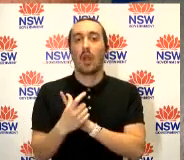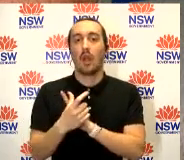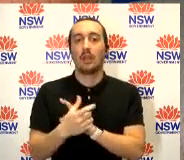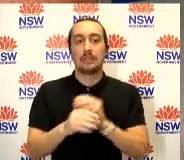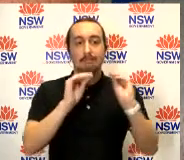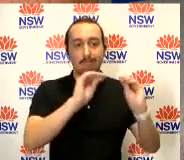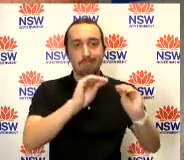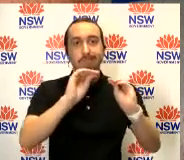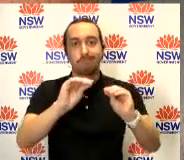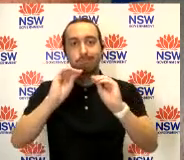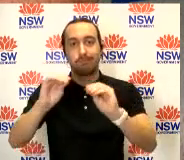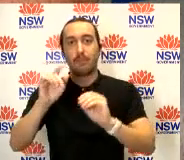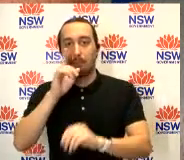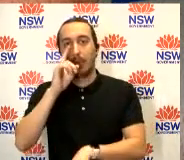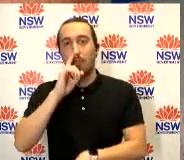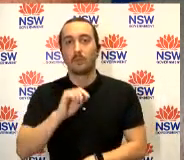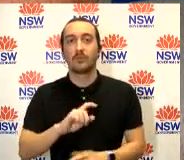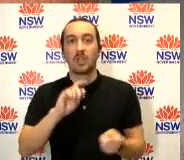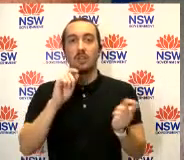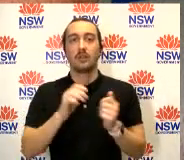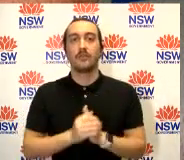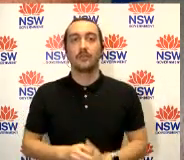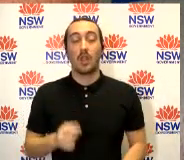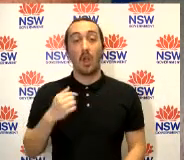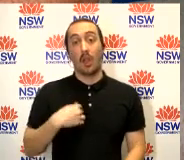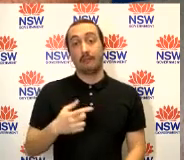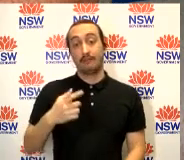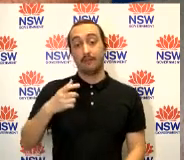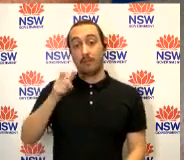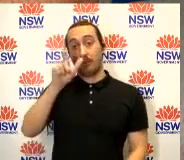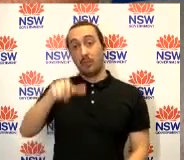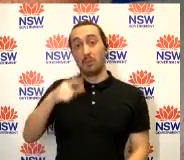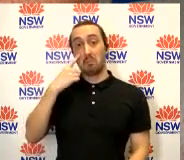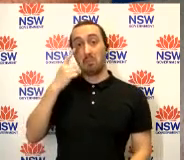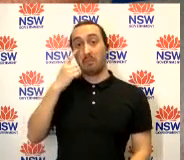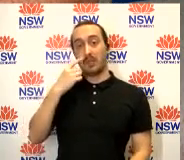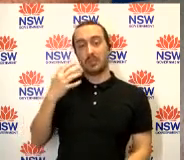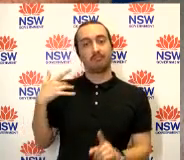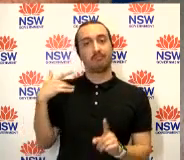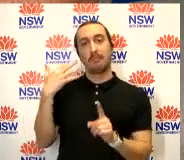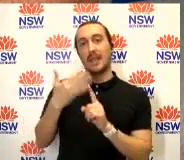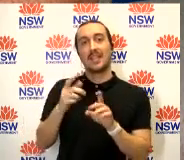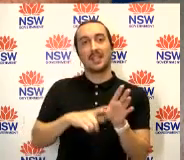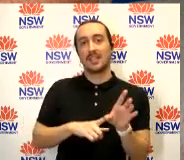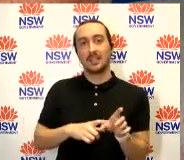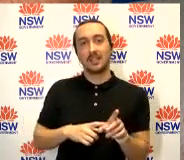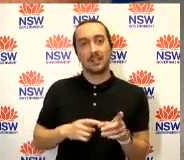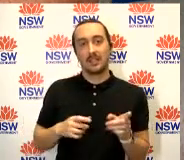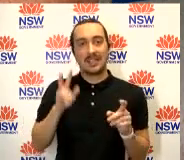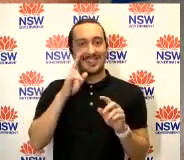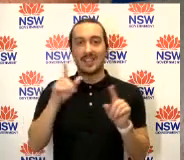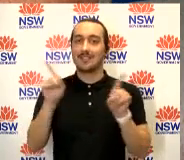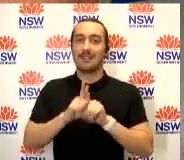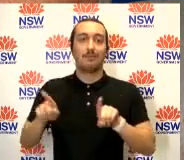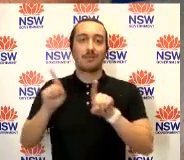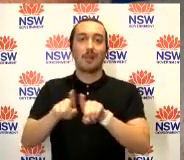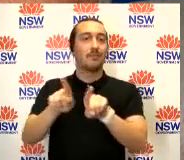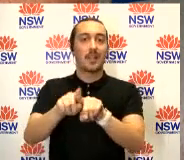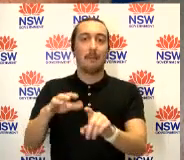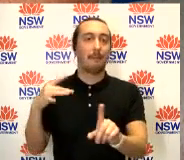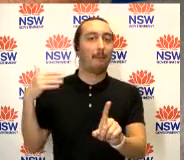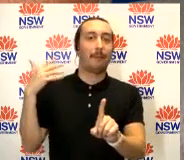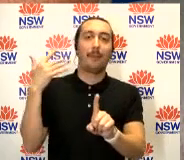industry. Having been an inspector for quite some time, I'm seeing the same old, and